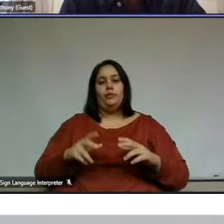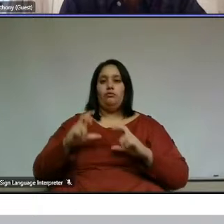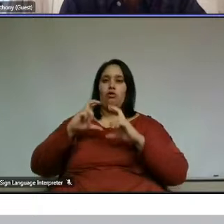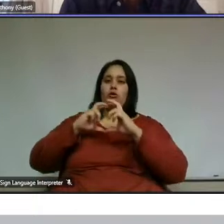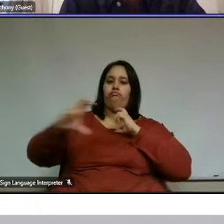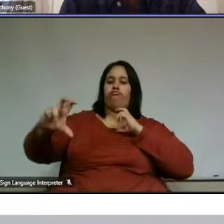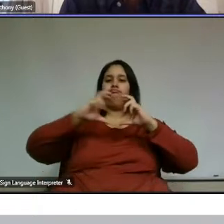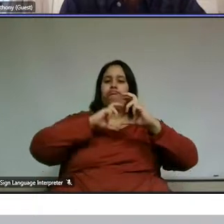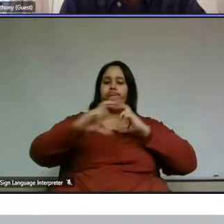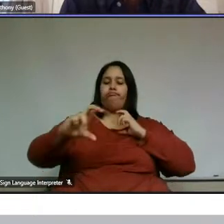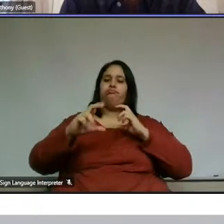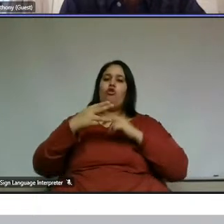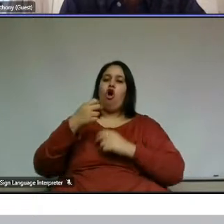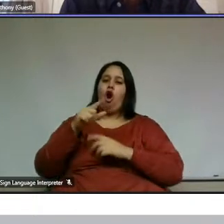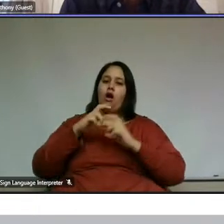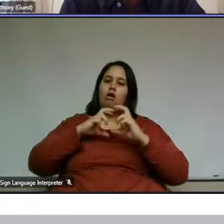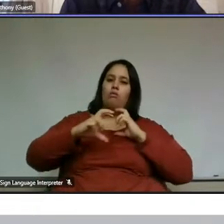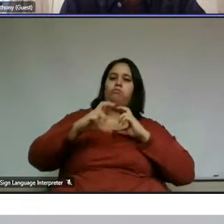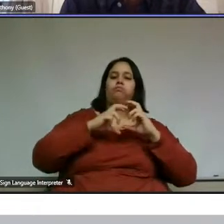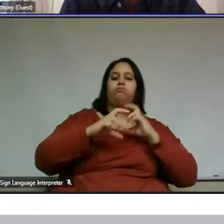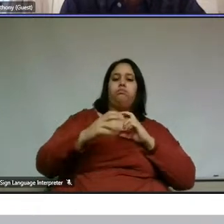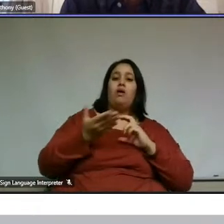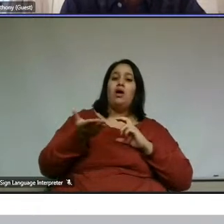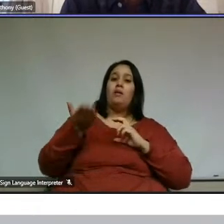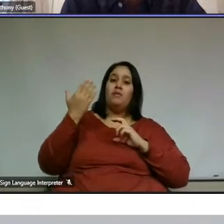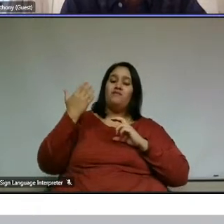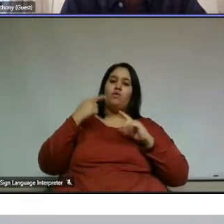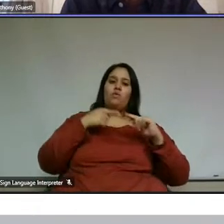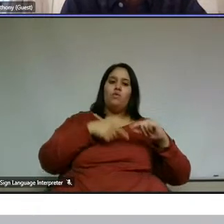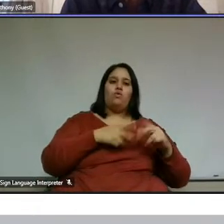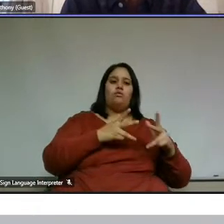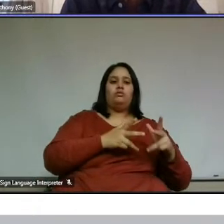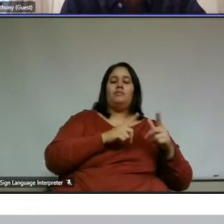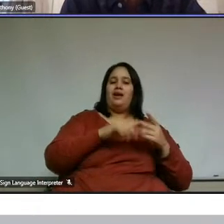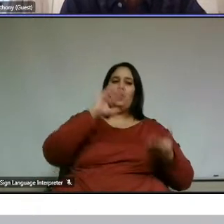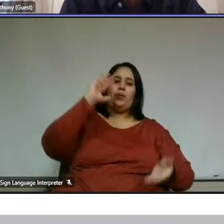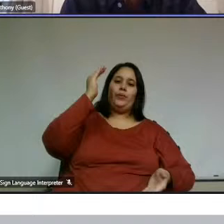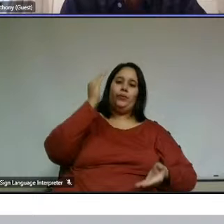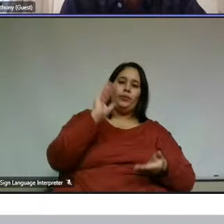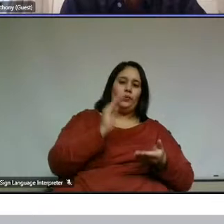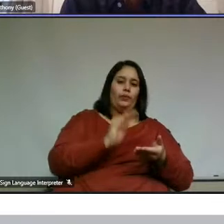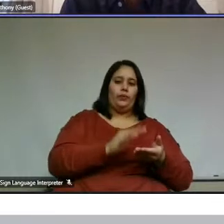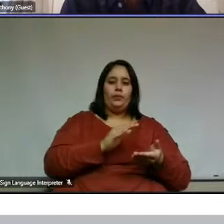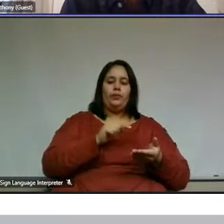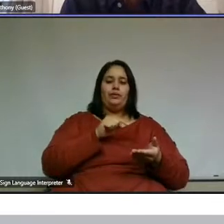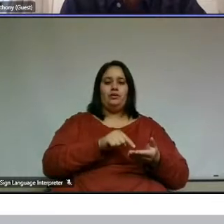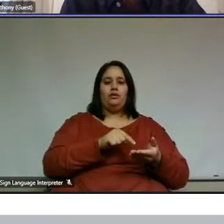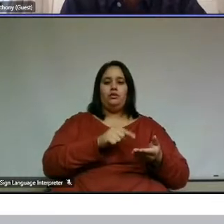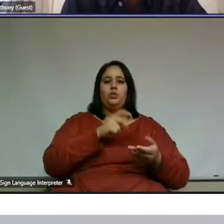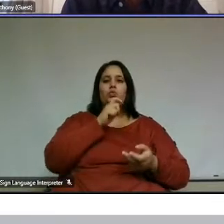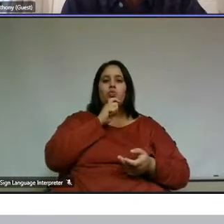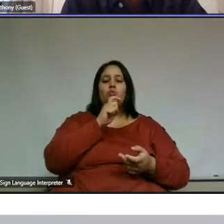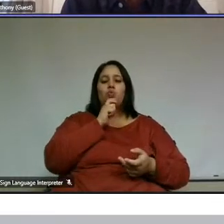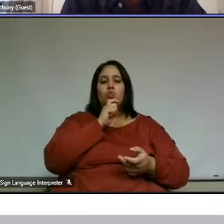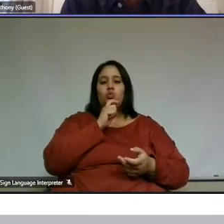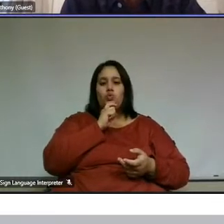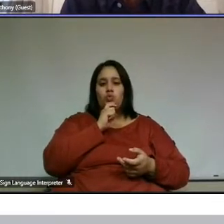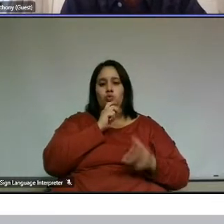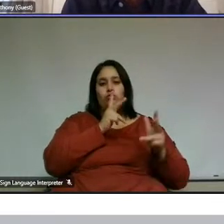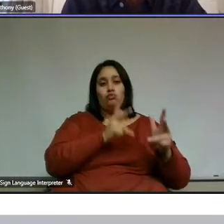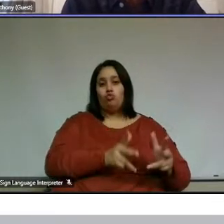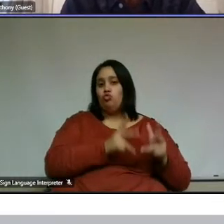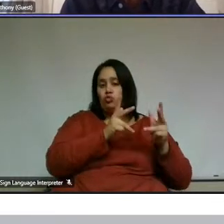by the old sats in the old days, but with the demise or the reduction in the usage of